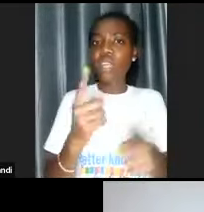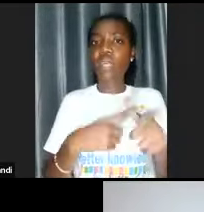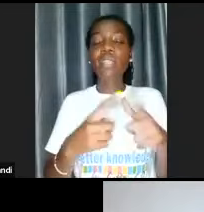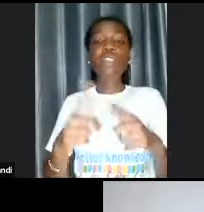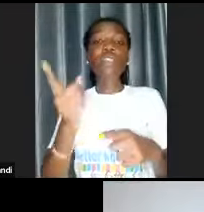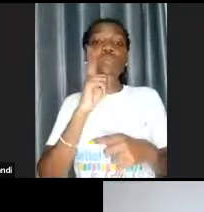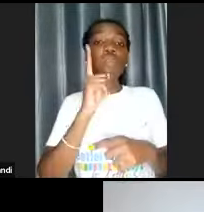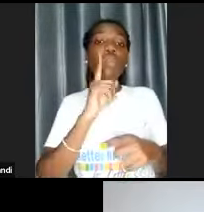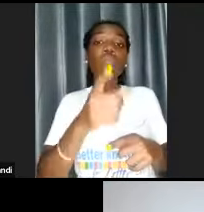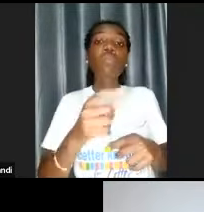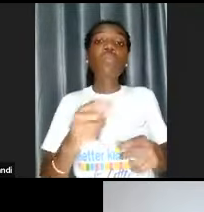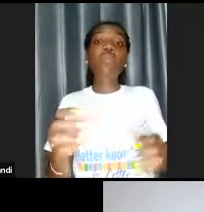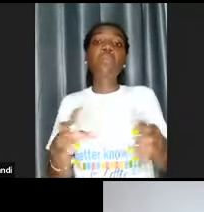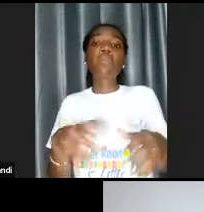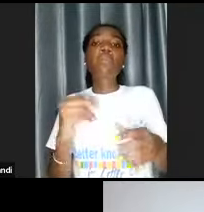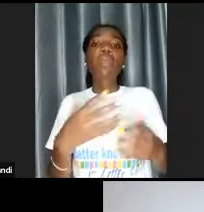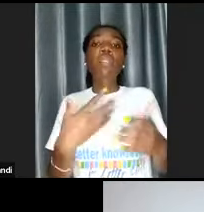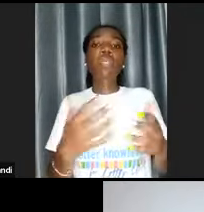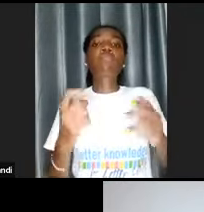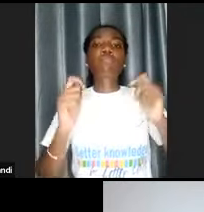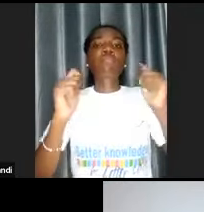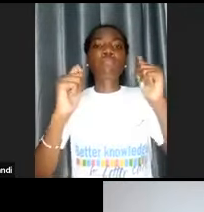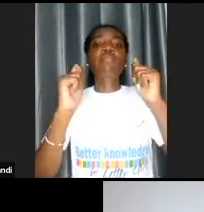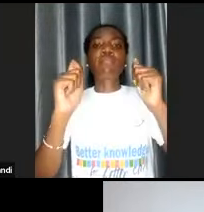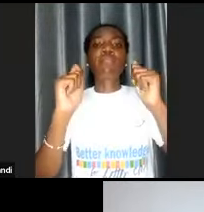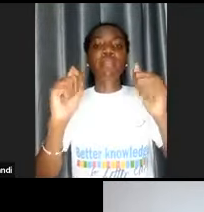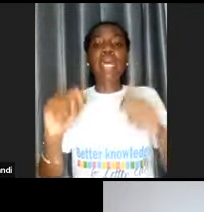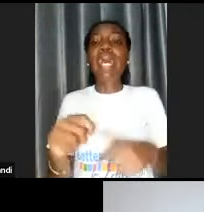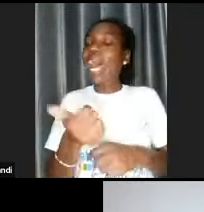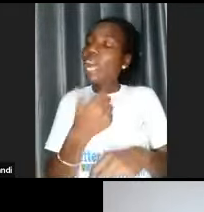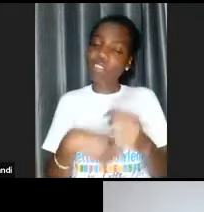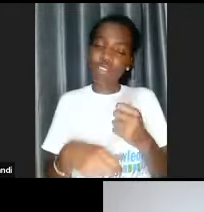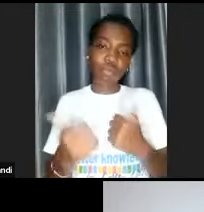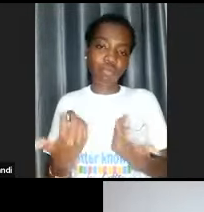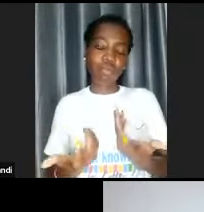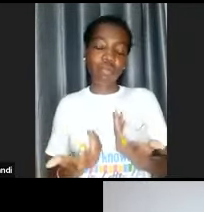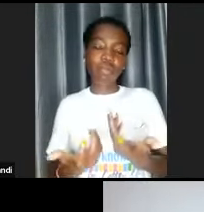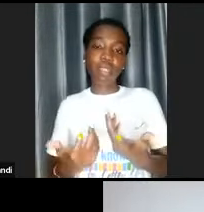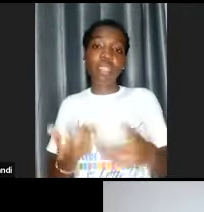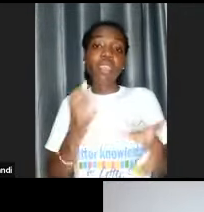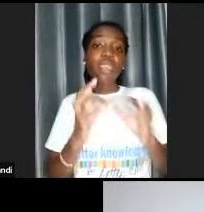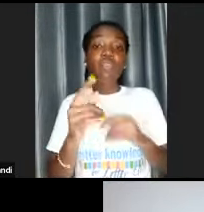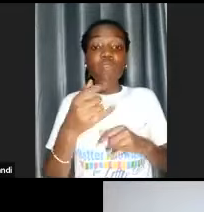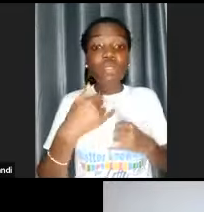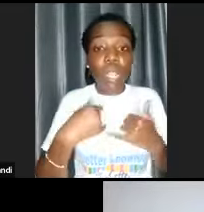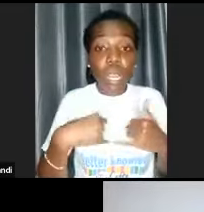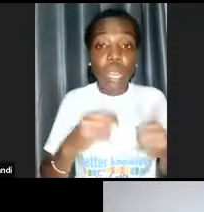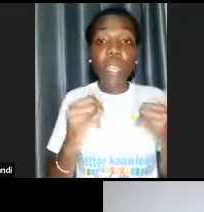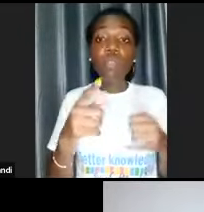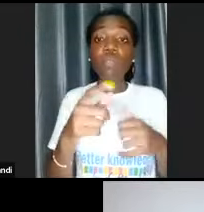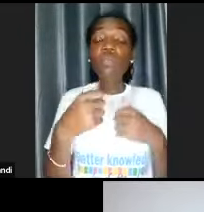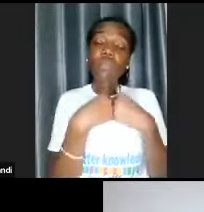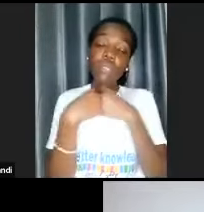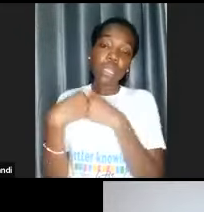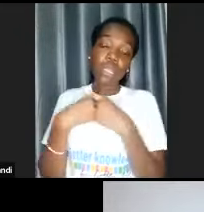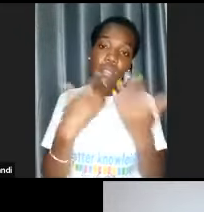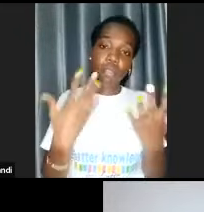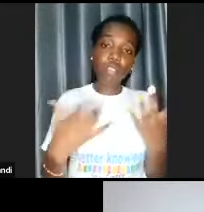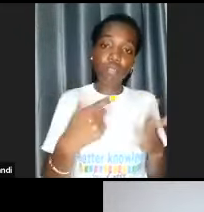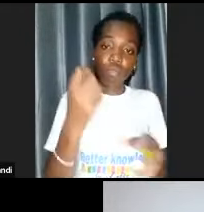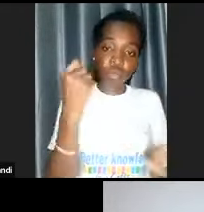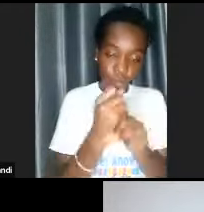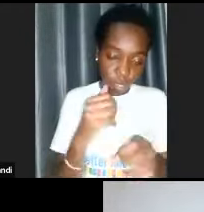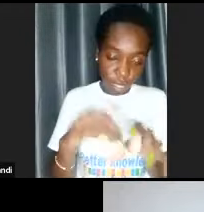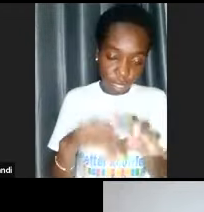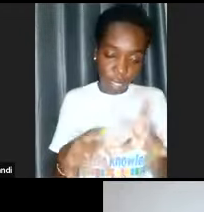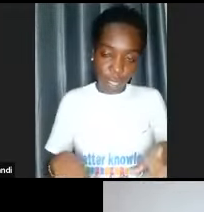to the street and almost take an action. If you try to challenge those things that you have done in life,